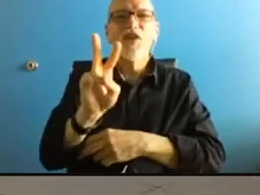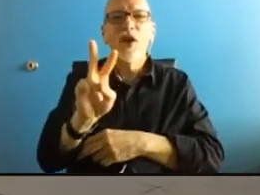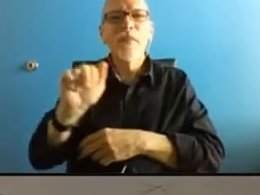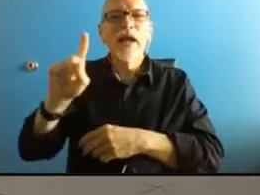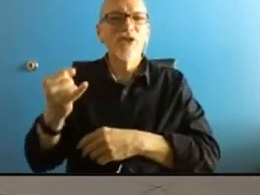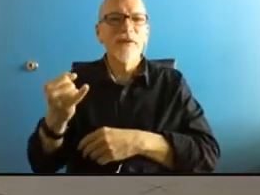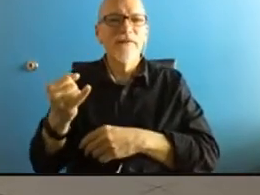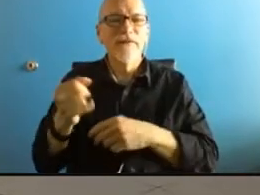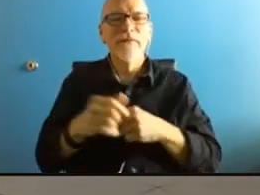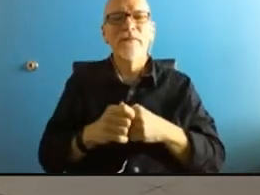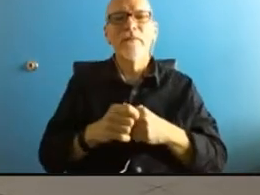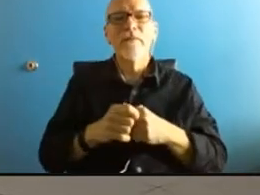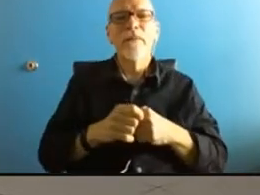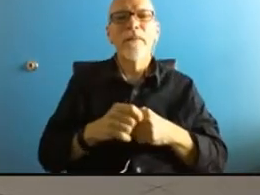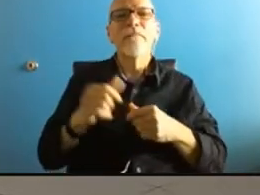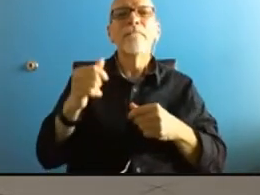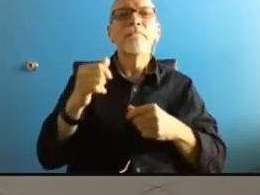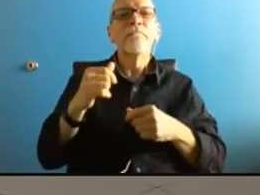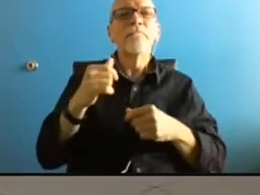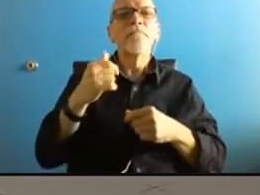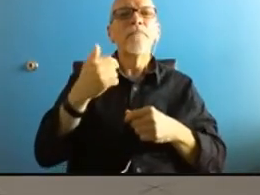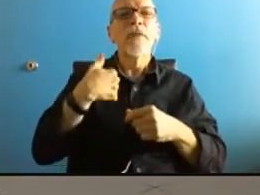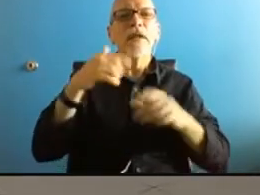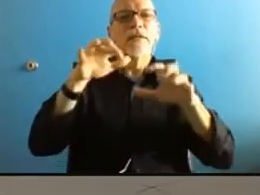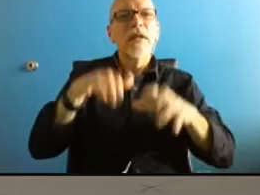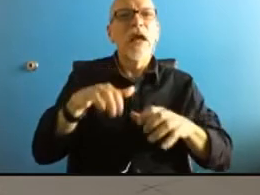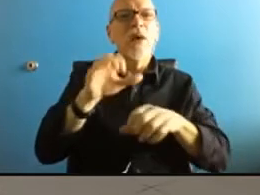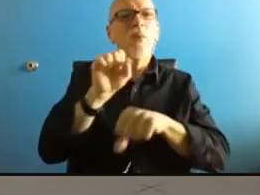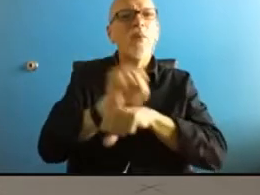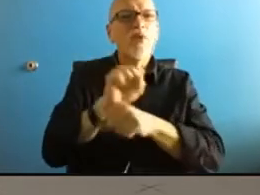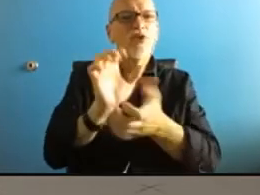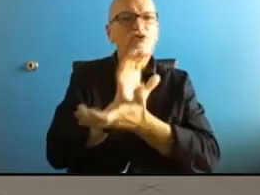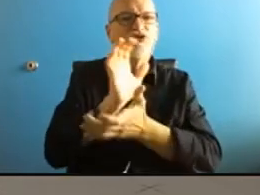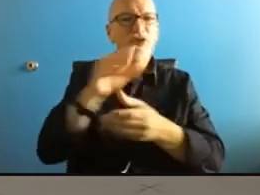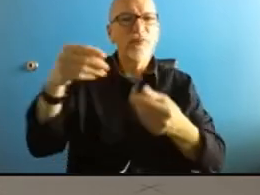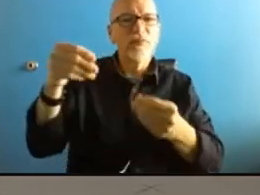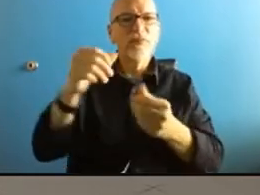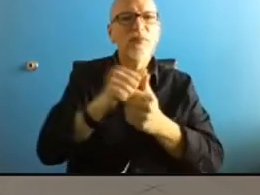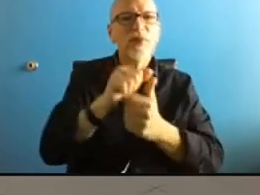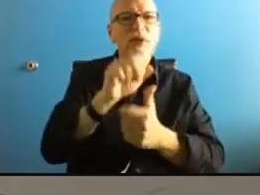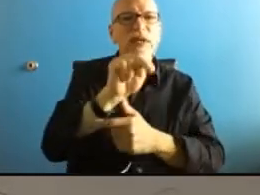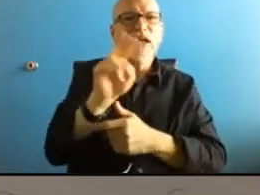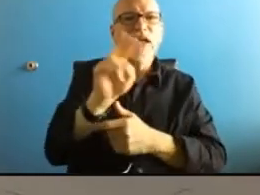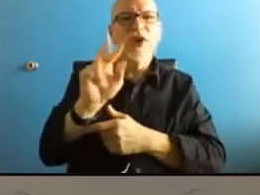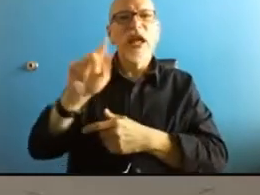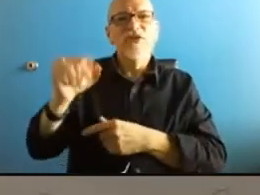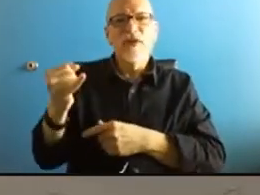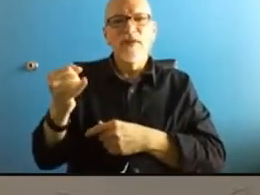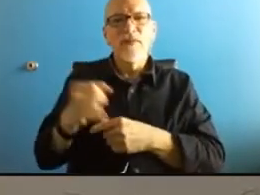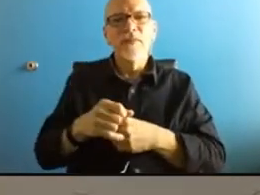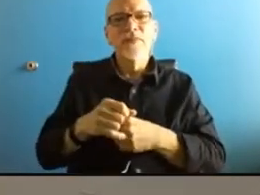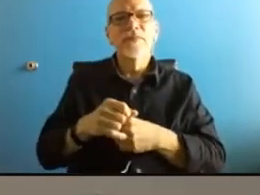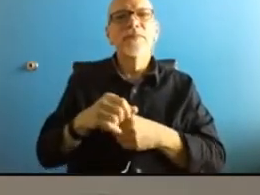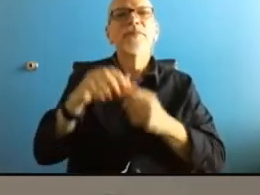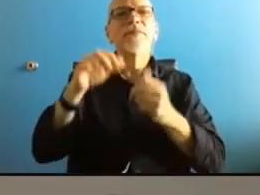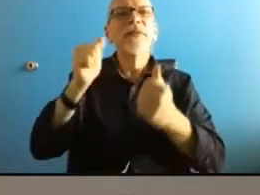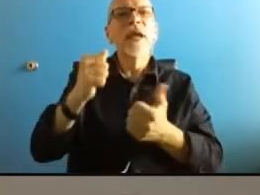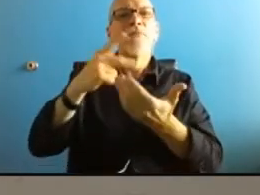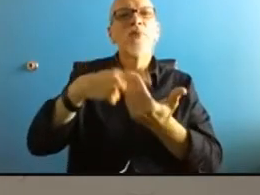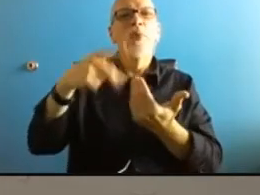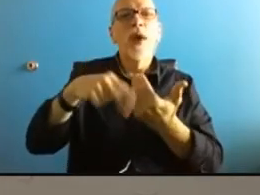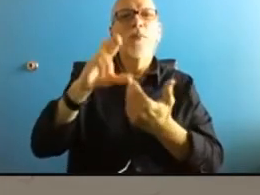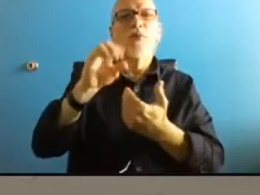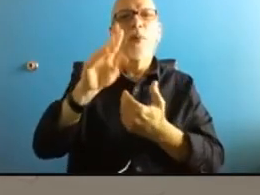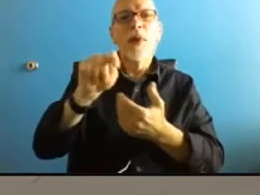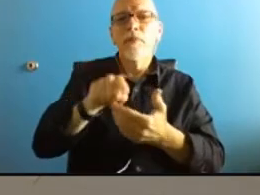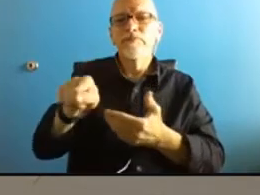adjectives. I typed up a worksheet and it had nouns, verbs, adjectives. They could program the robot to go to a certain